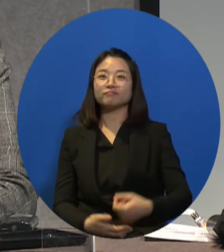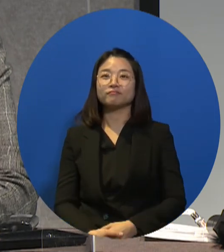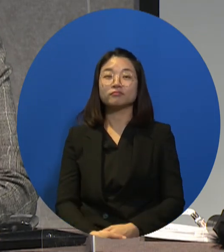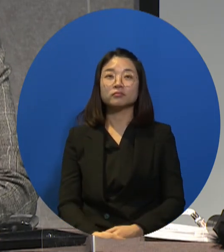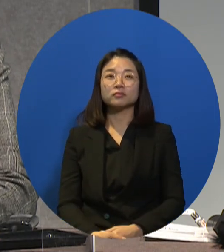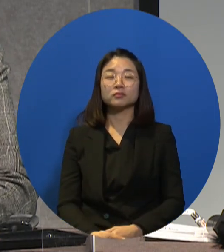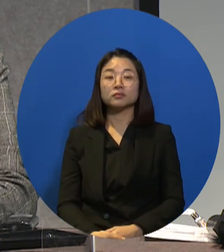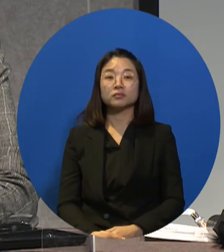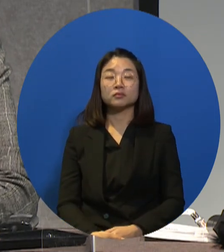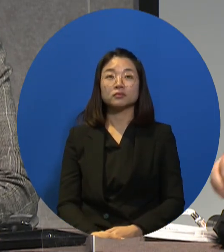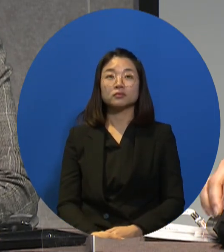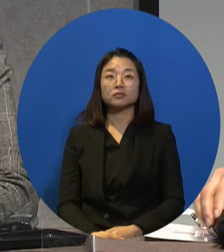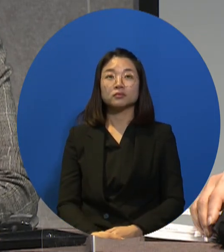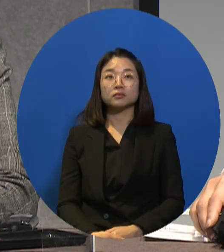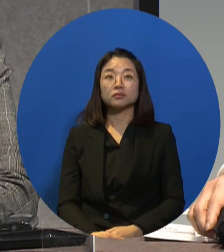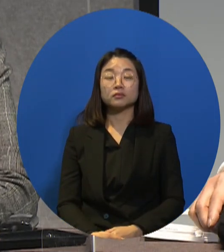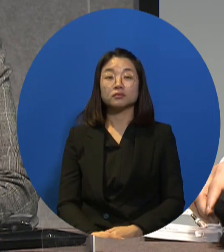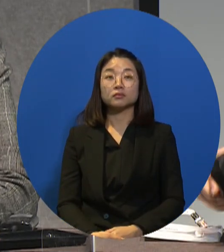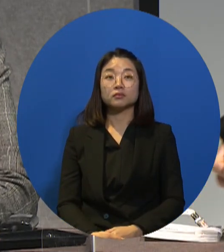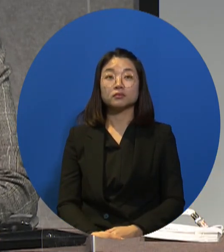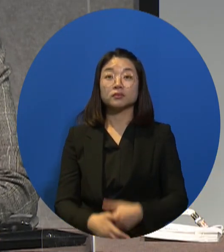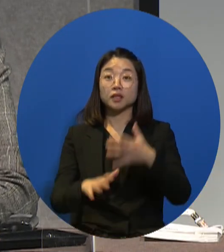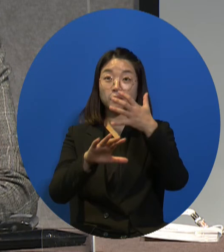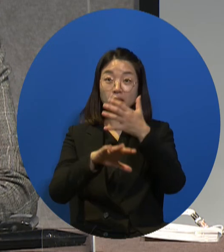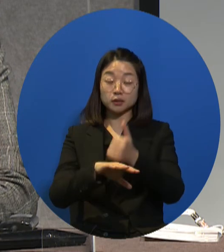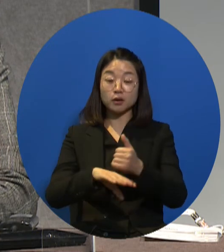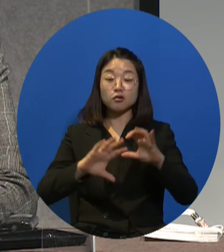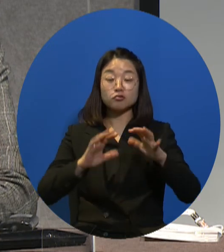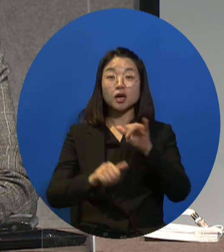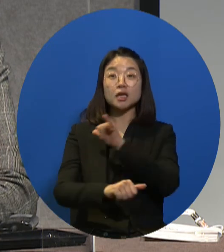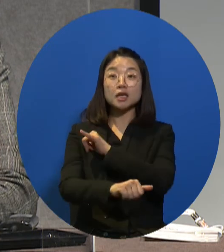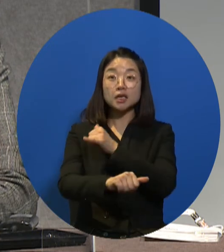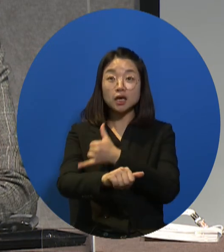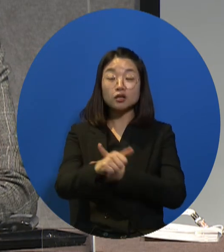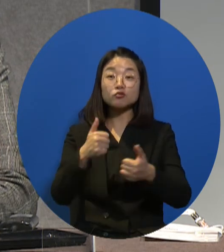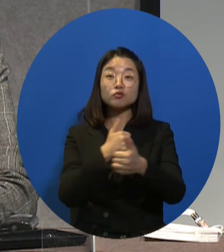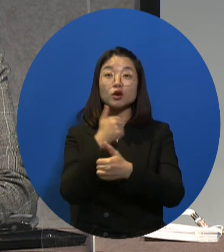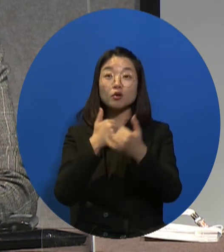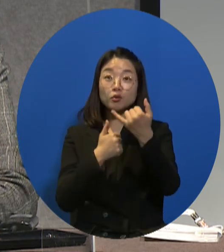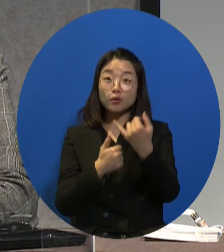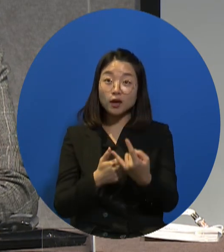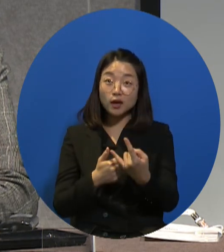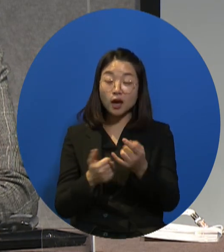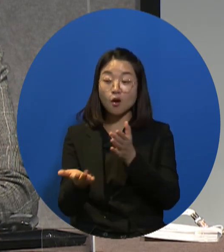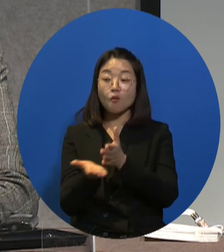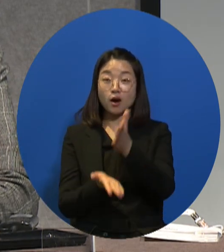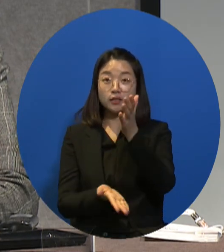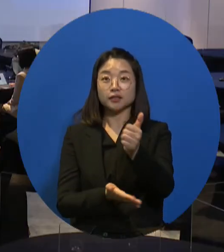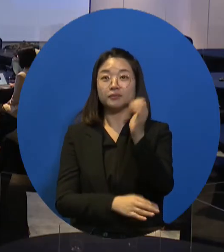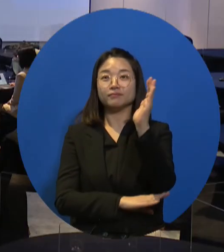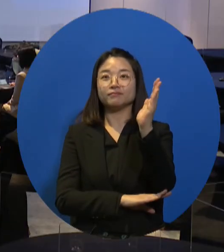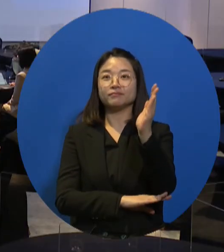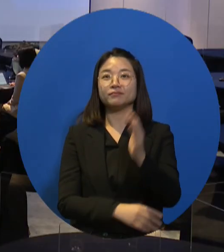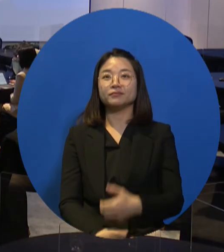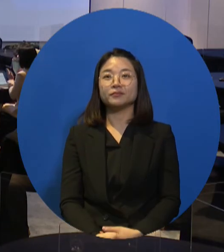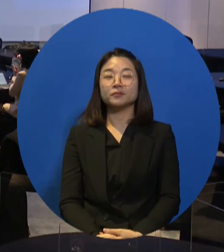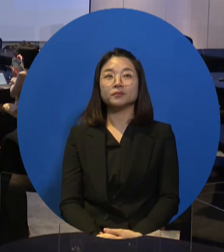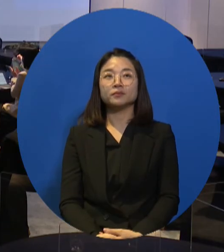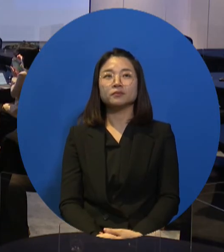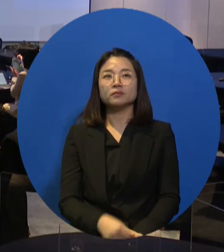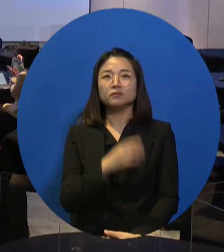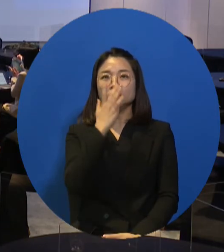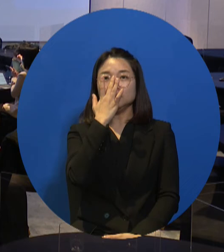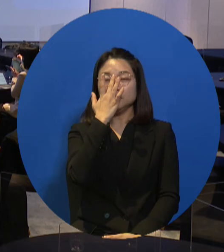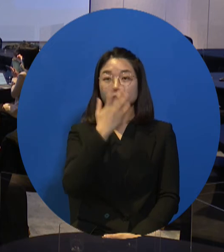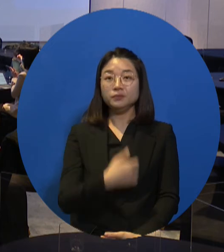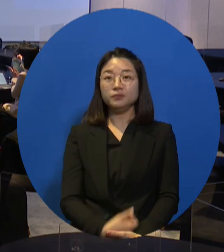some food for thought. We'd now like to move on to our final panelist, who is An Eun-ja, the Director of the National Human Rights